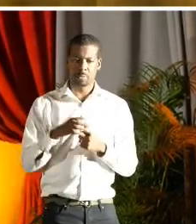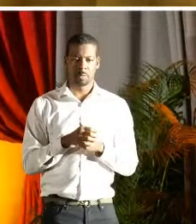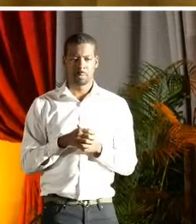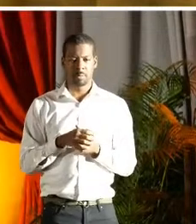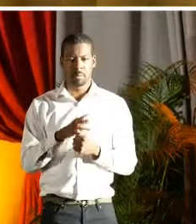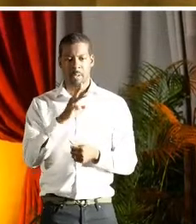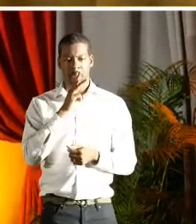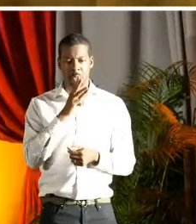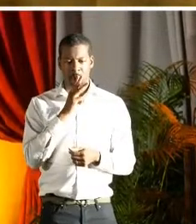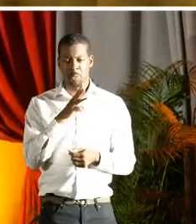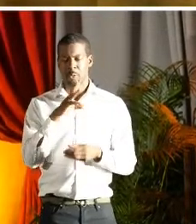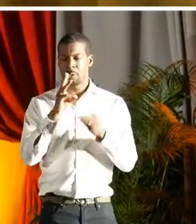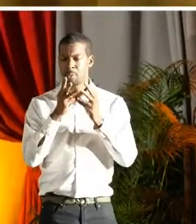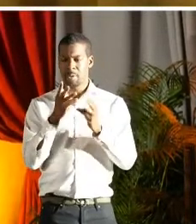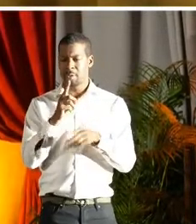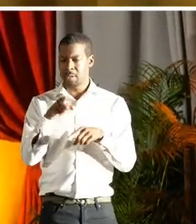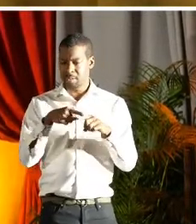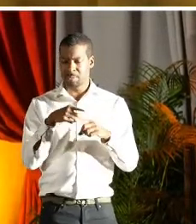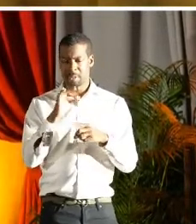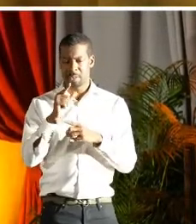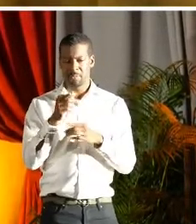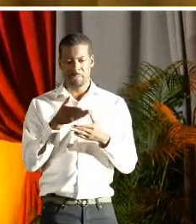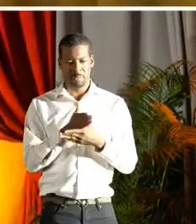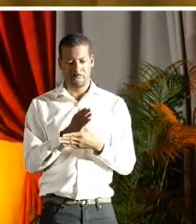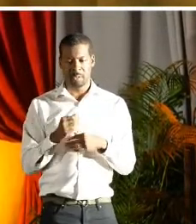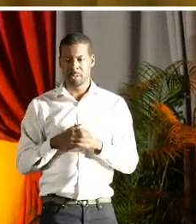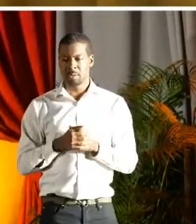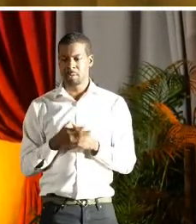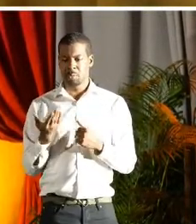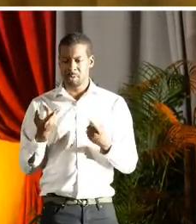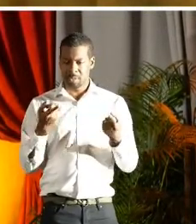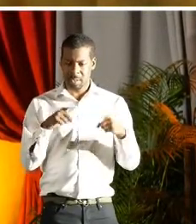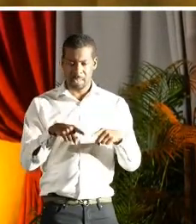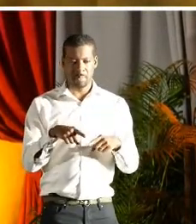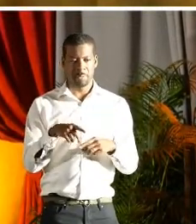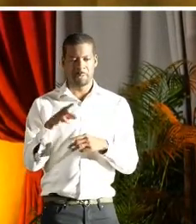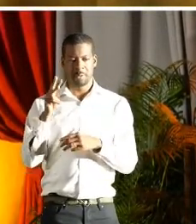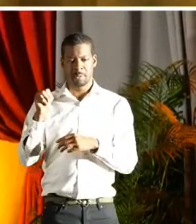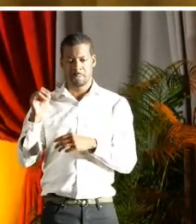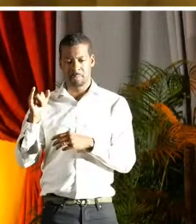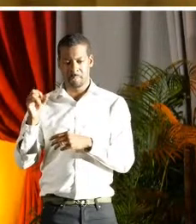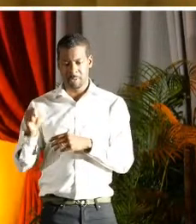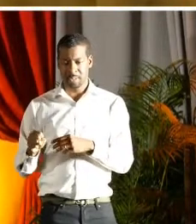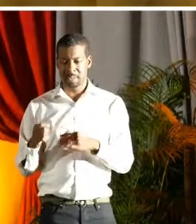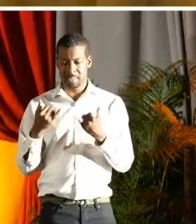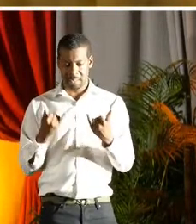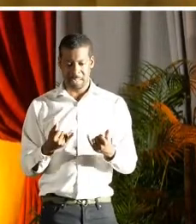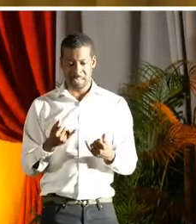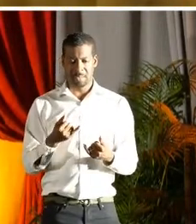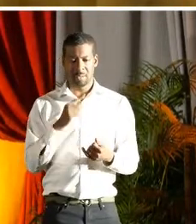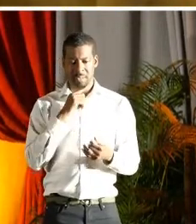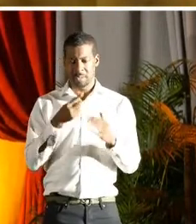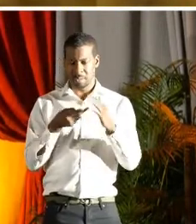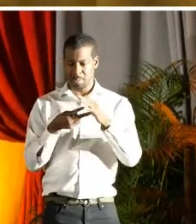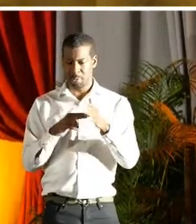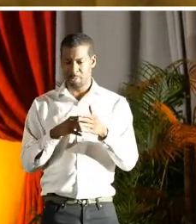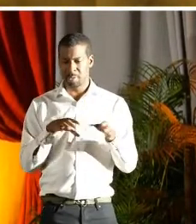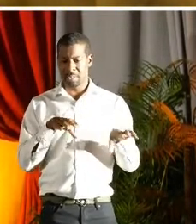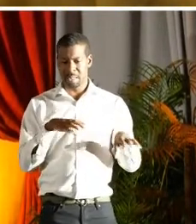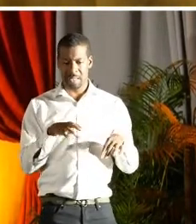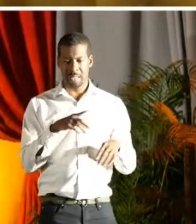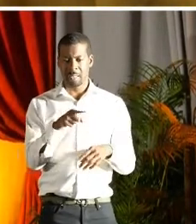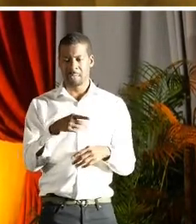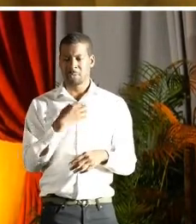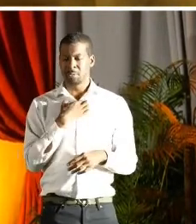water, climate is all about civil rights. That what's happening in Jackson right now is an intentional act to starve